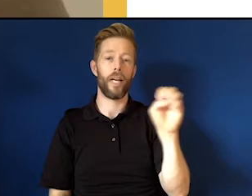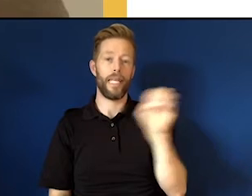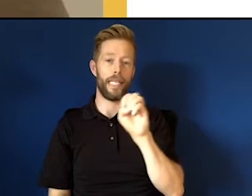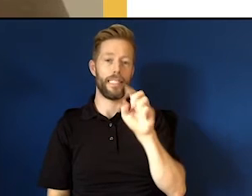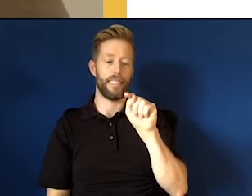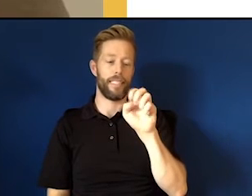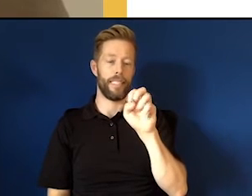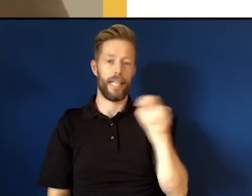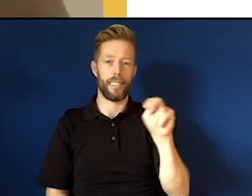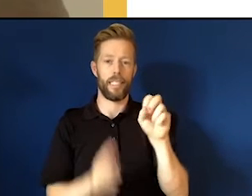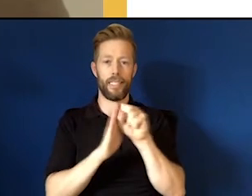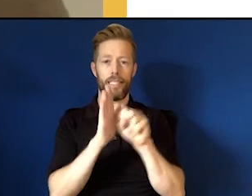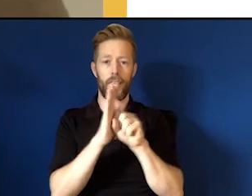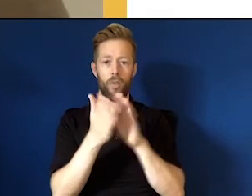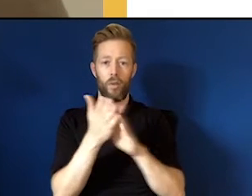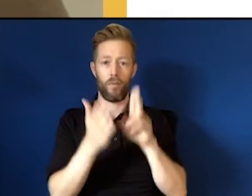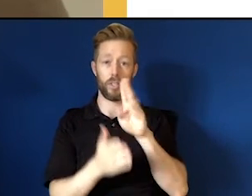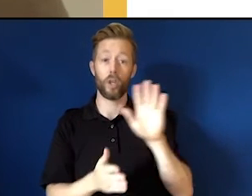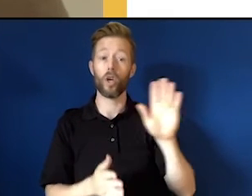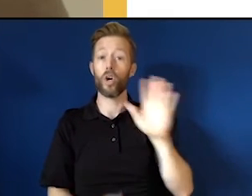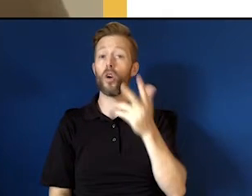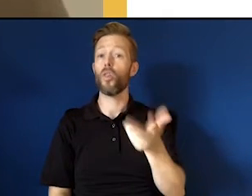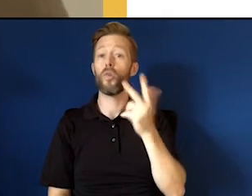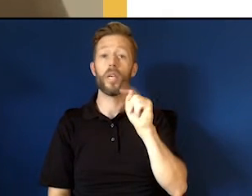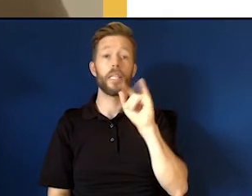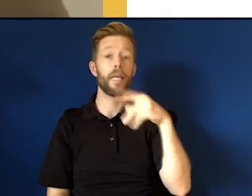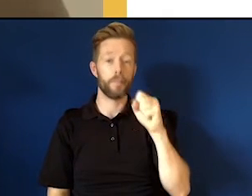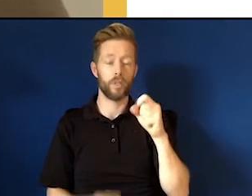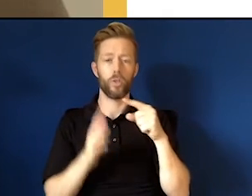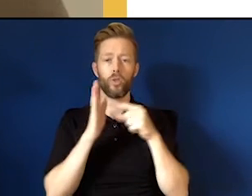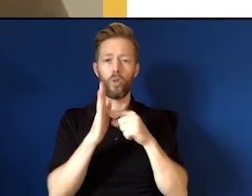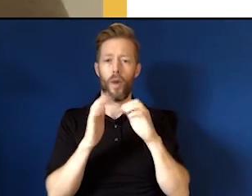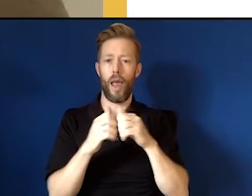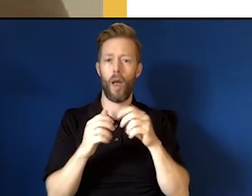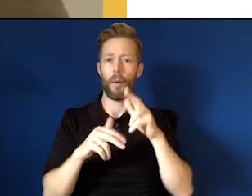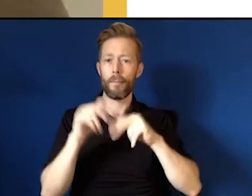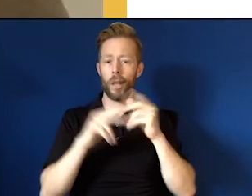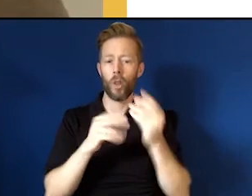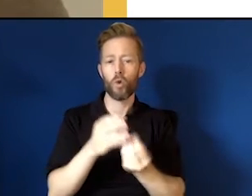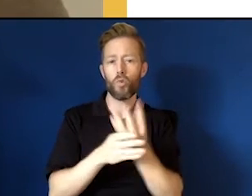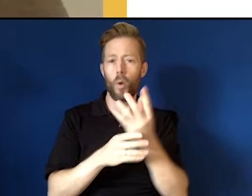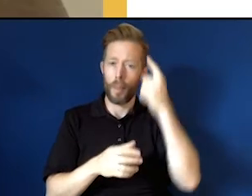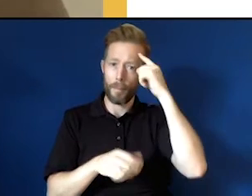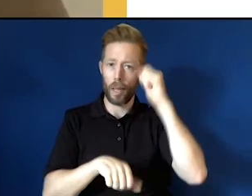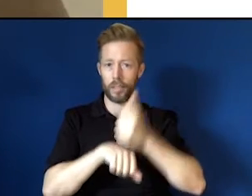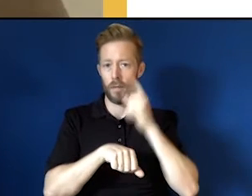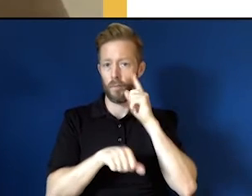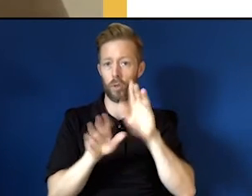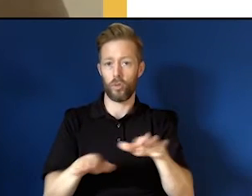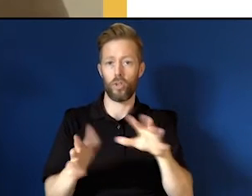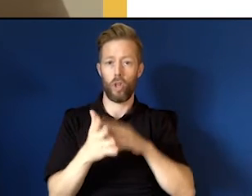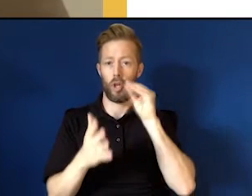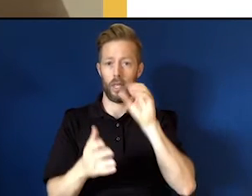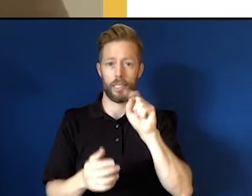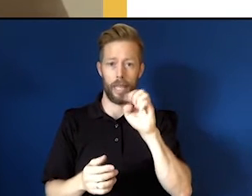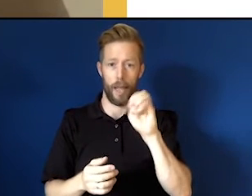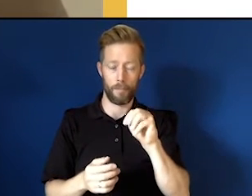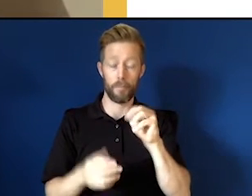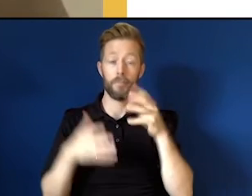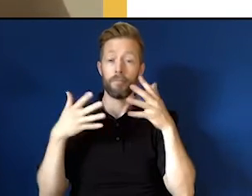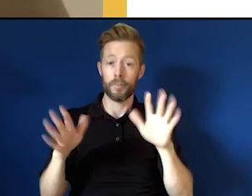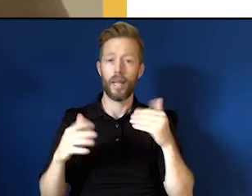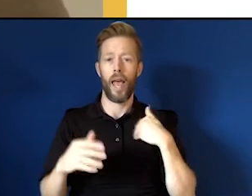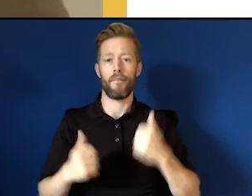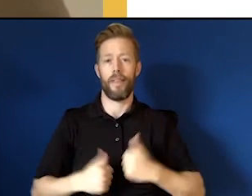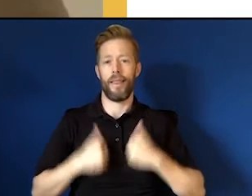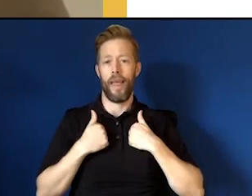East Tennessee State University. Her 3 tips will show how to build a growth mindset for children learning STEM concepts. A live